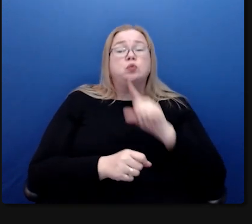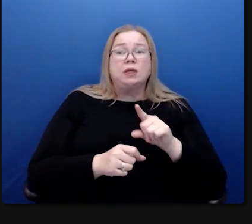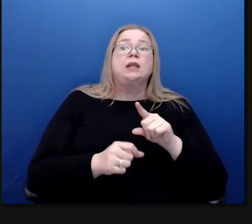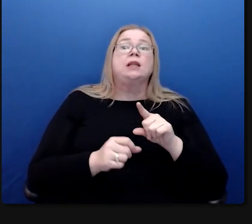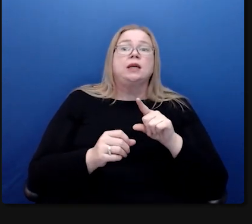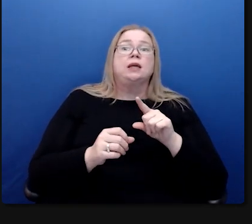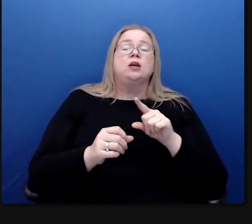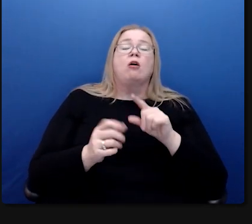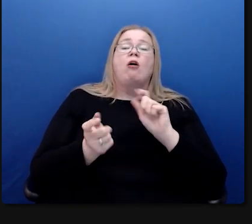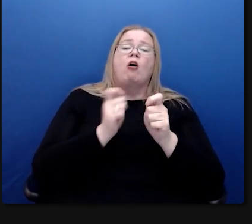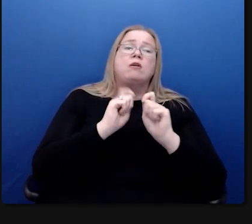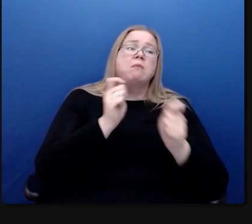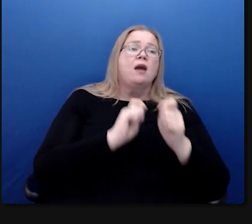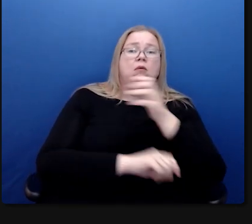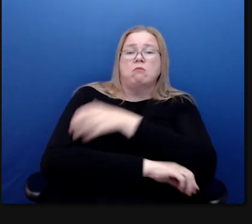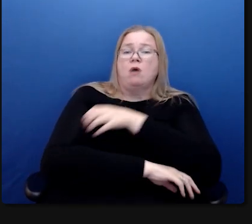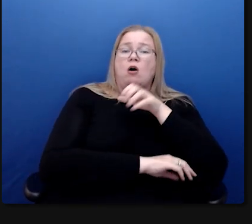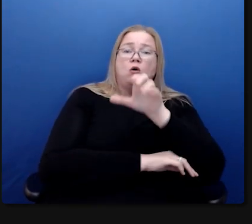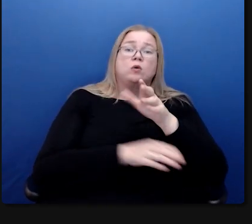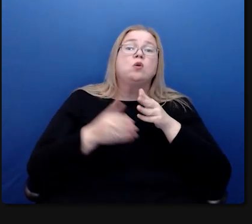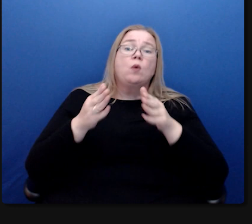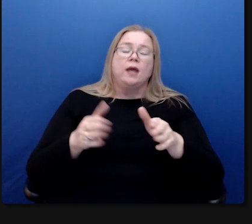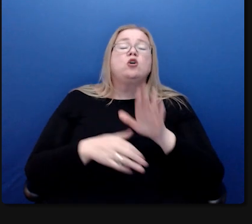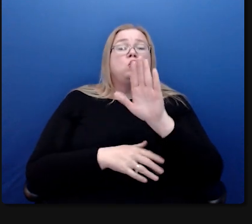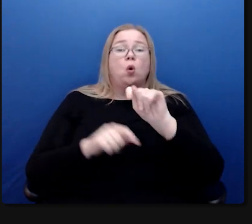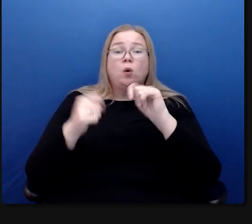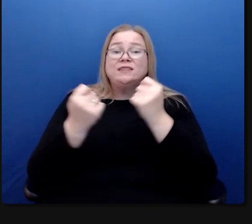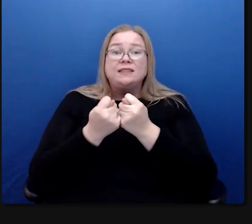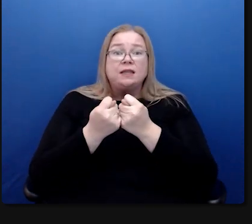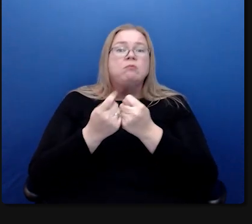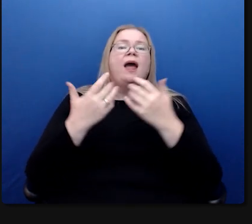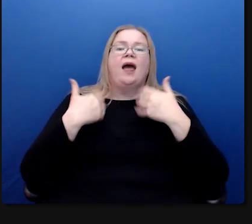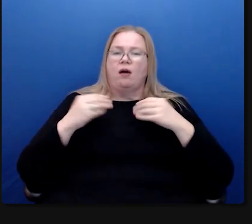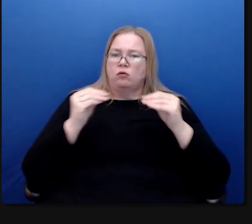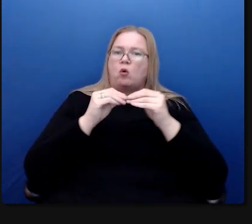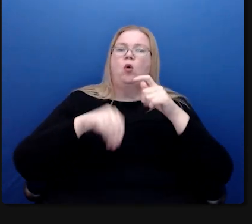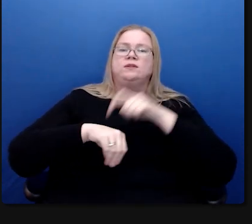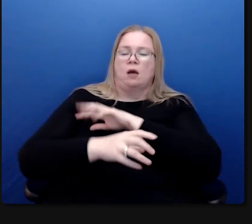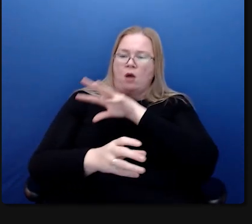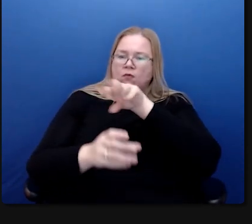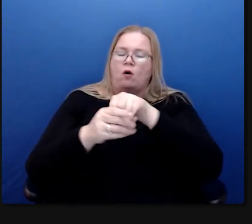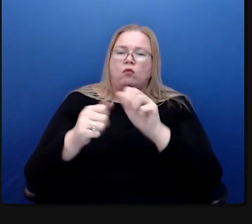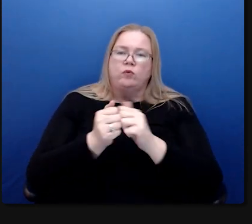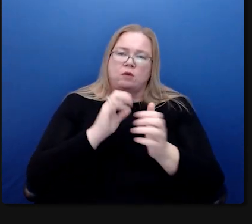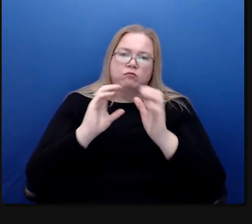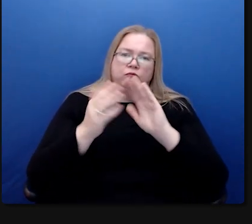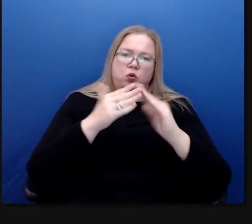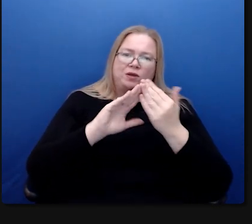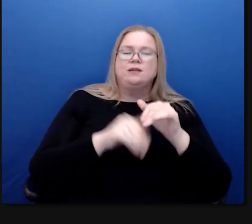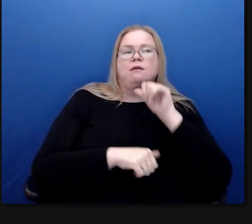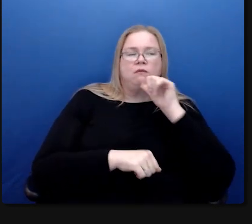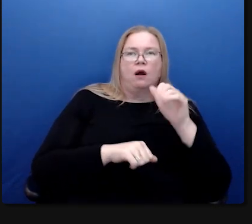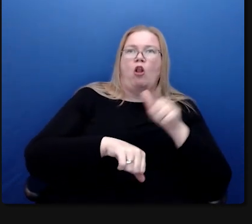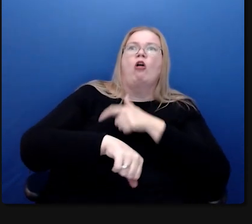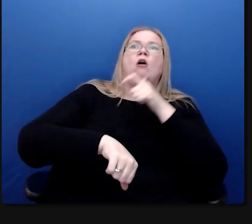settings. You can see that we're drawing the line here on a risk 5 in this